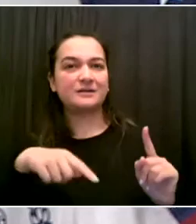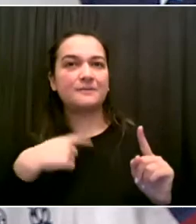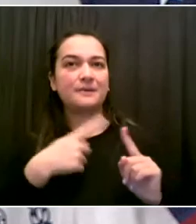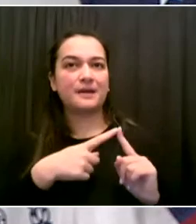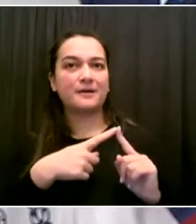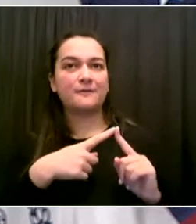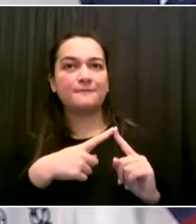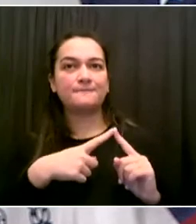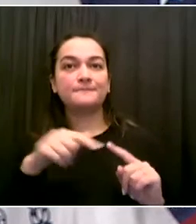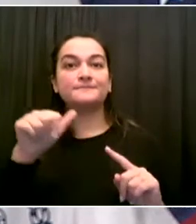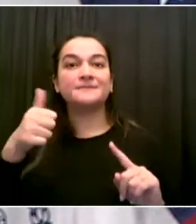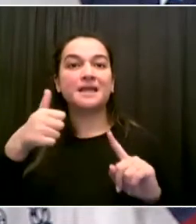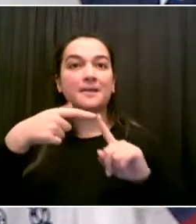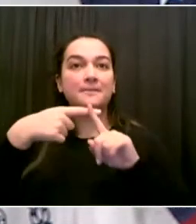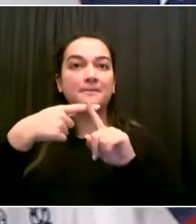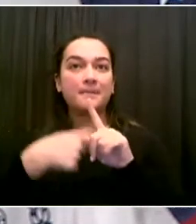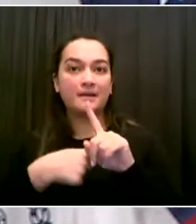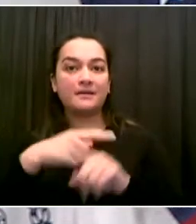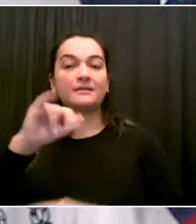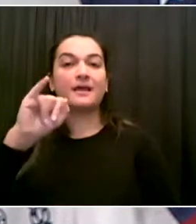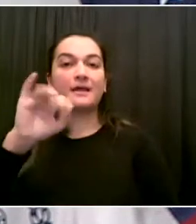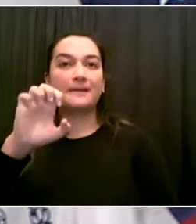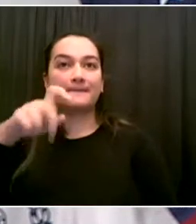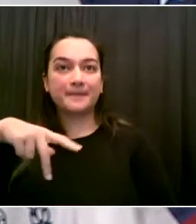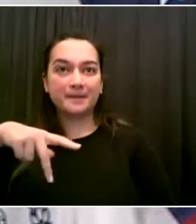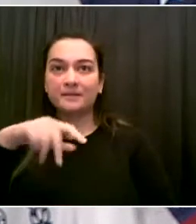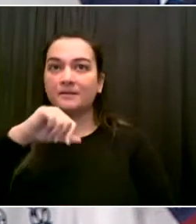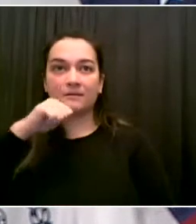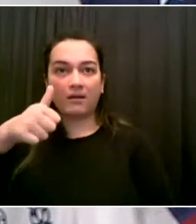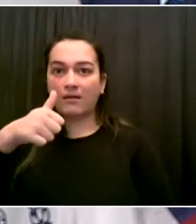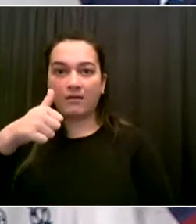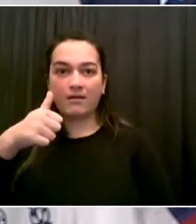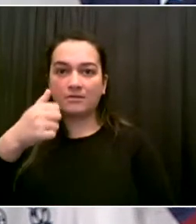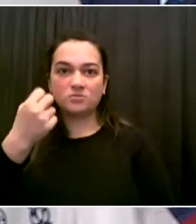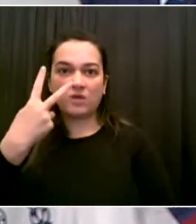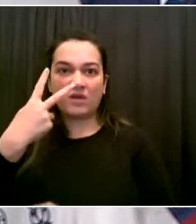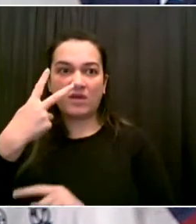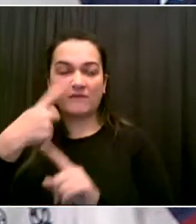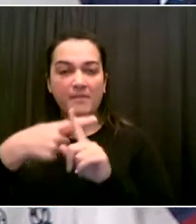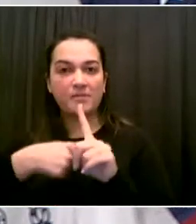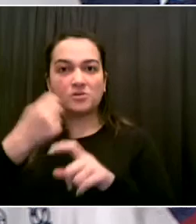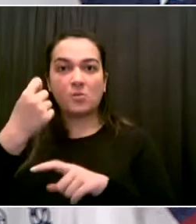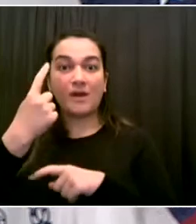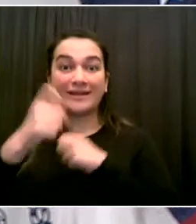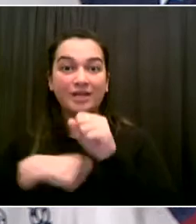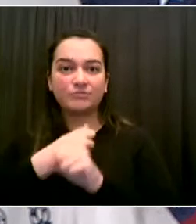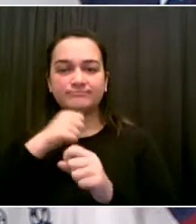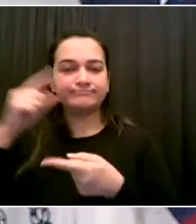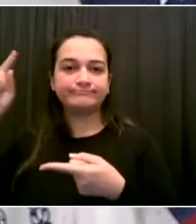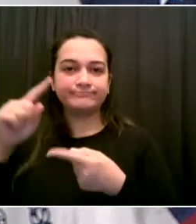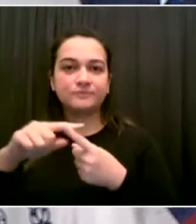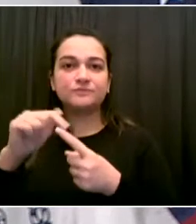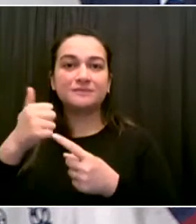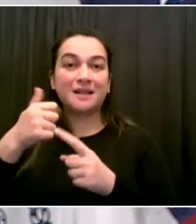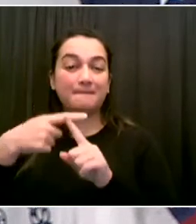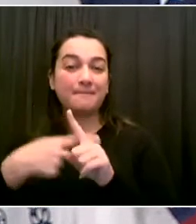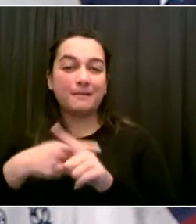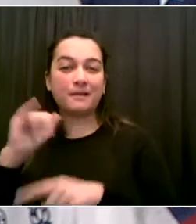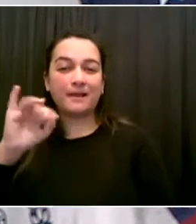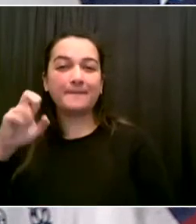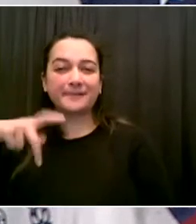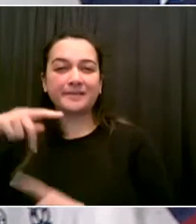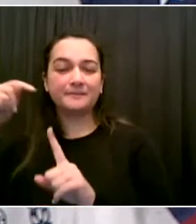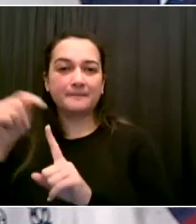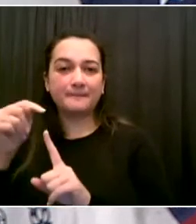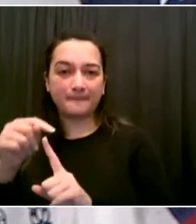the problems that families with children who have disabilities had in accessing the Learning Bridges programs, can you say what kind of supports